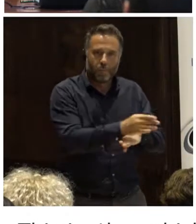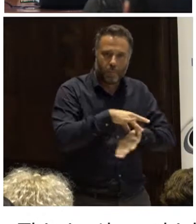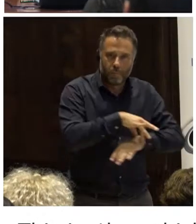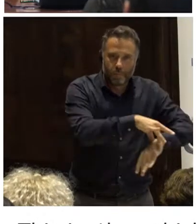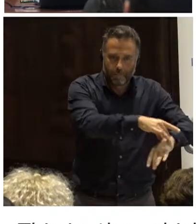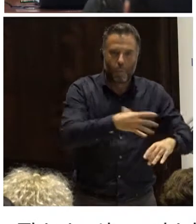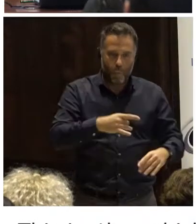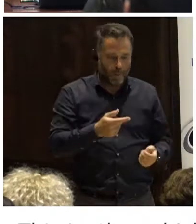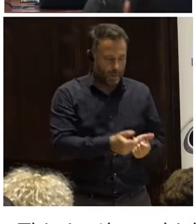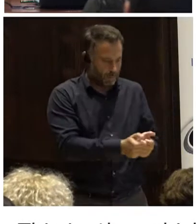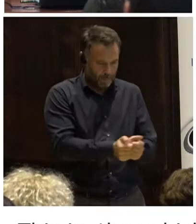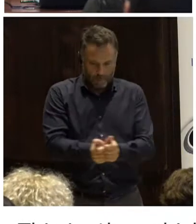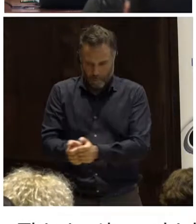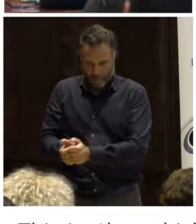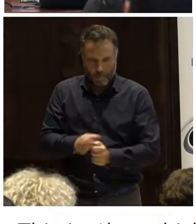consola.